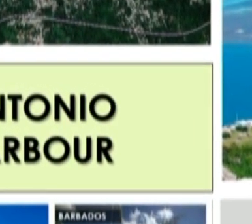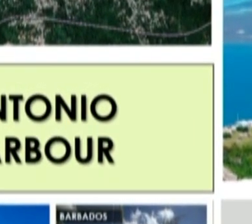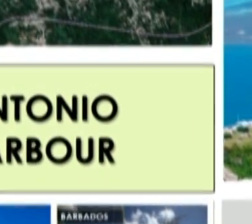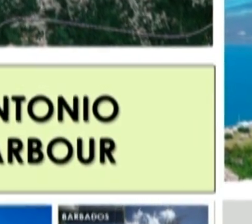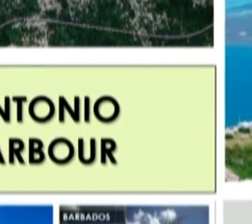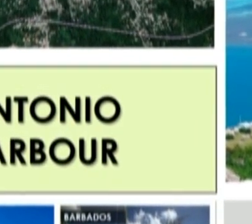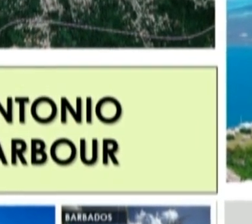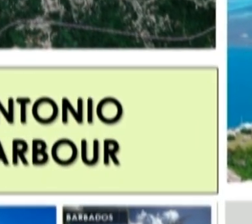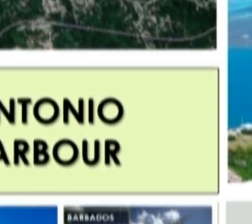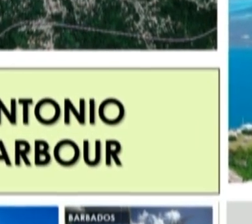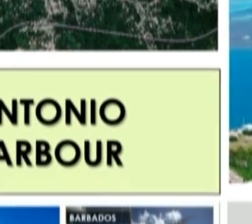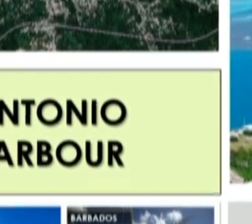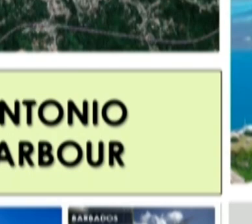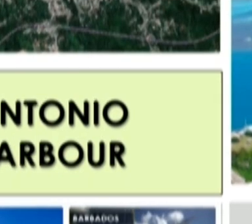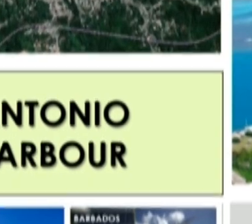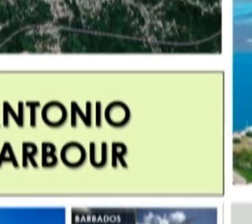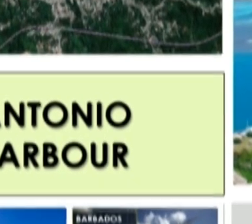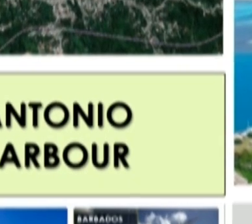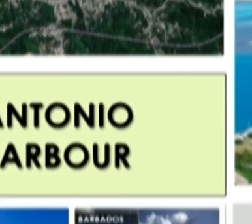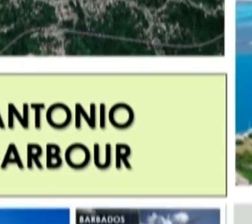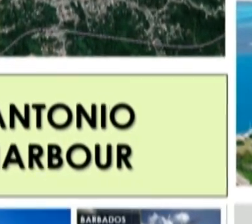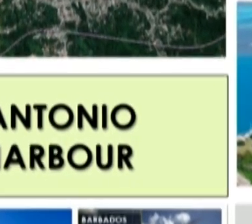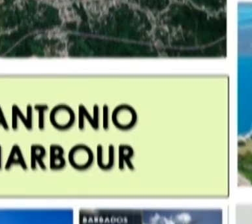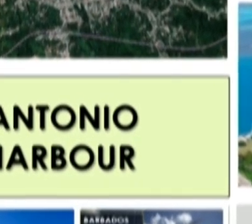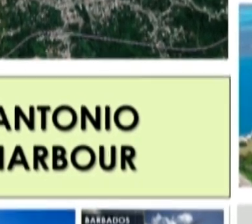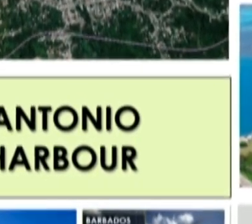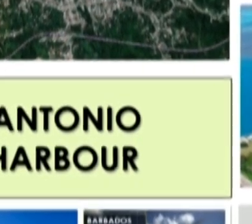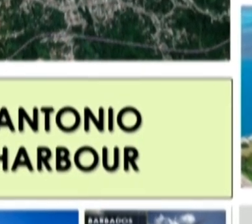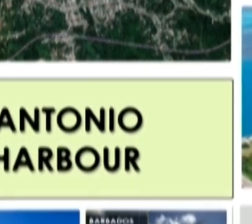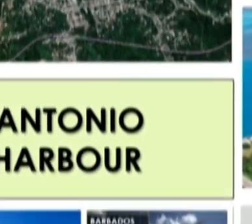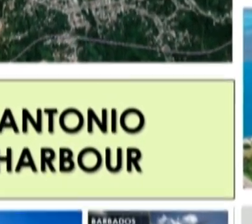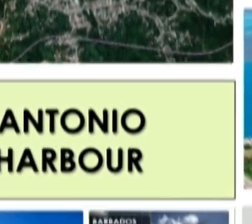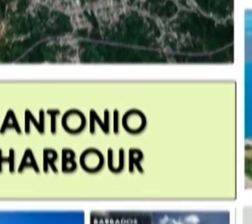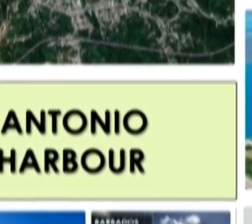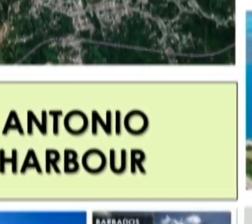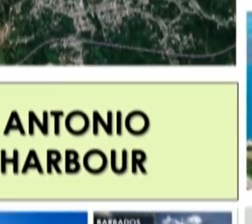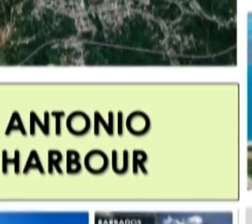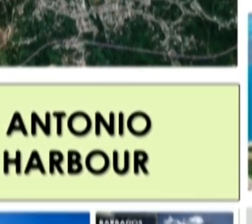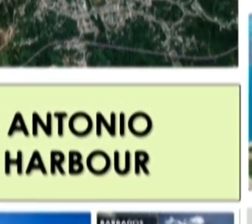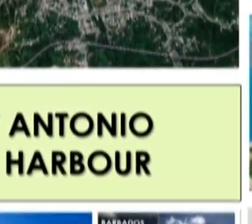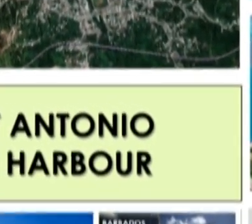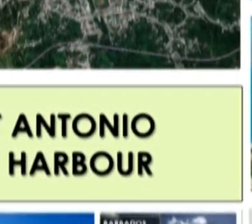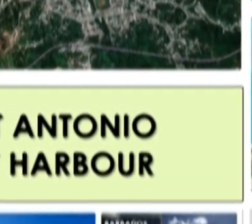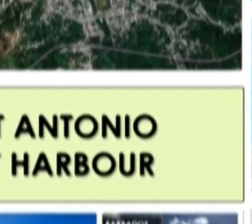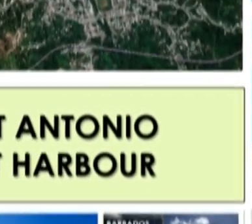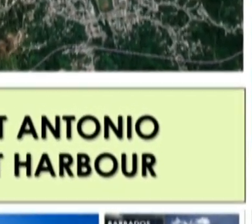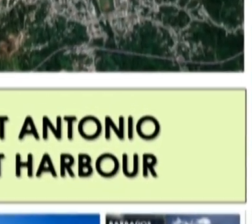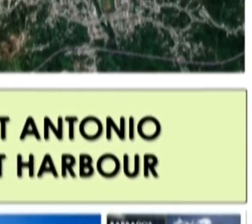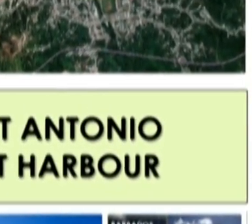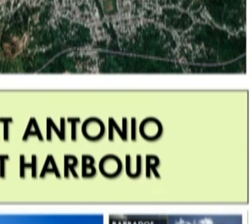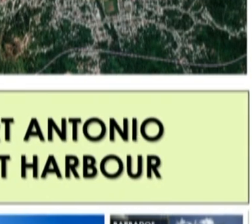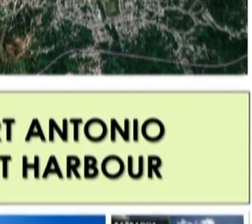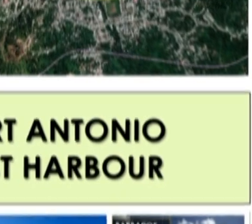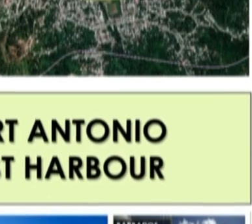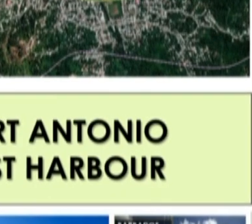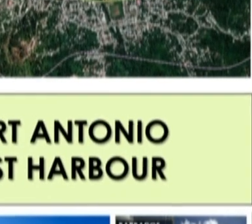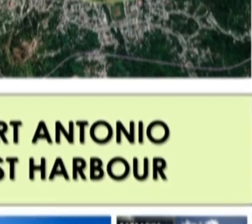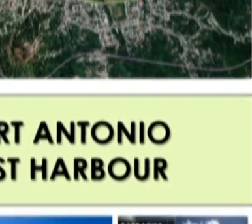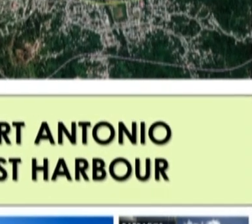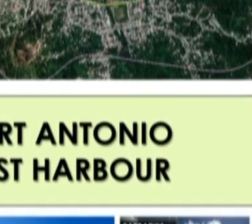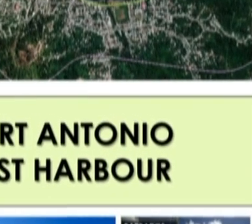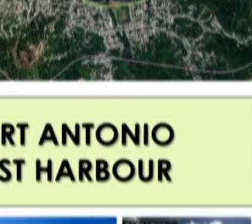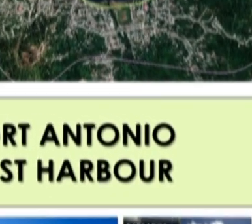Hill, Navy Island, Boundbrook, and the Folly Lands. This is being done utilizing a public-private partnership framework to